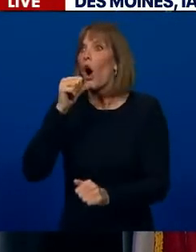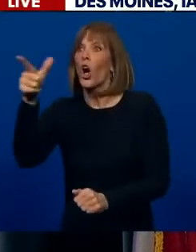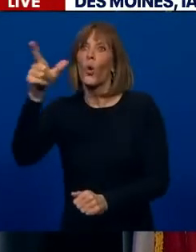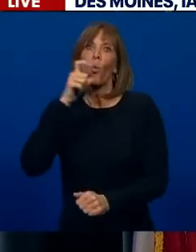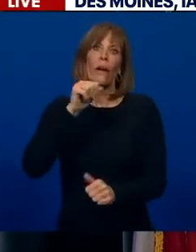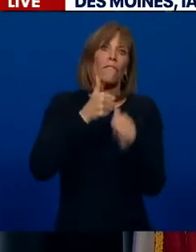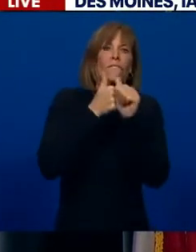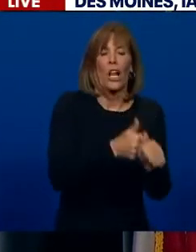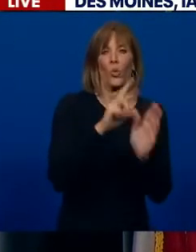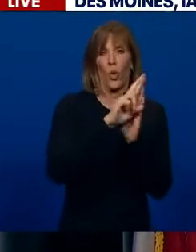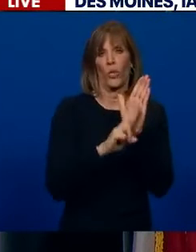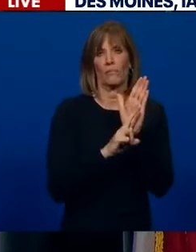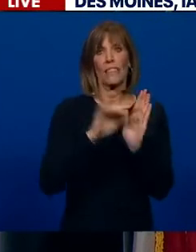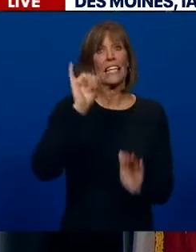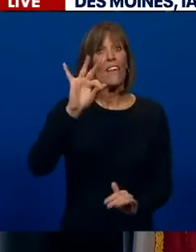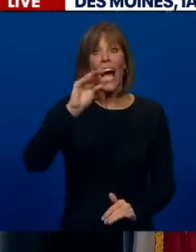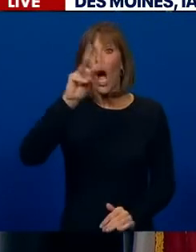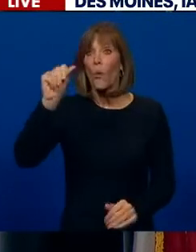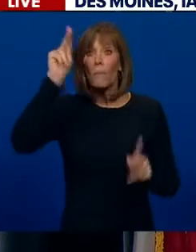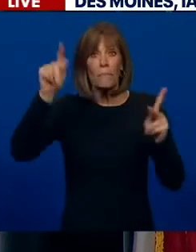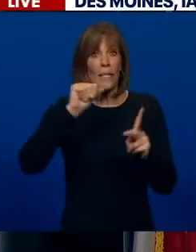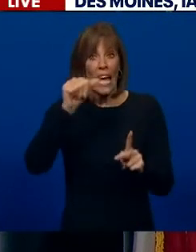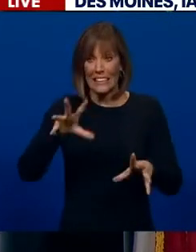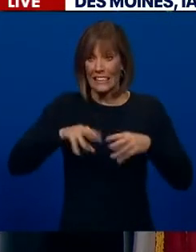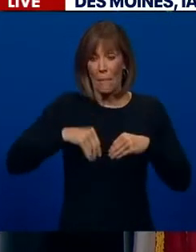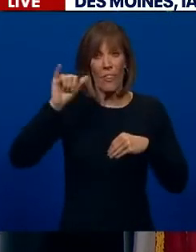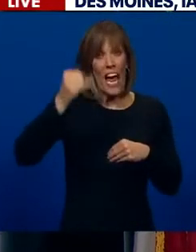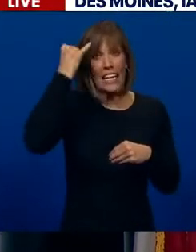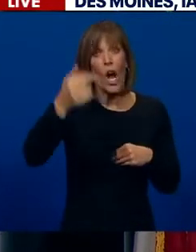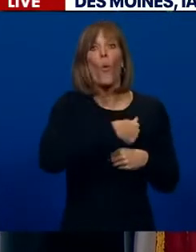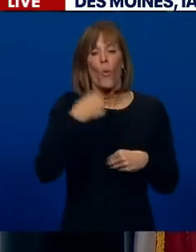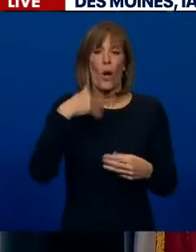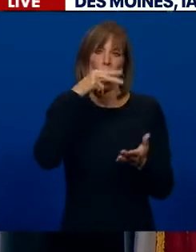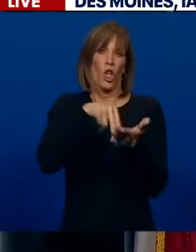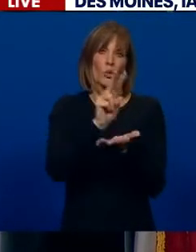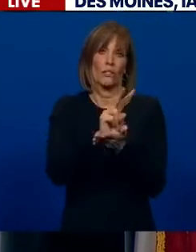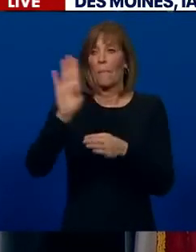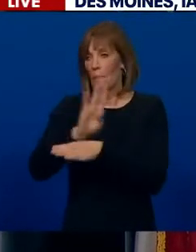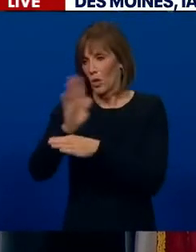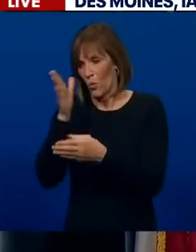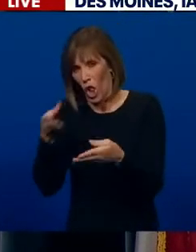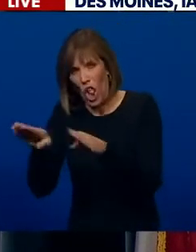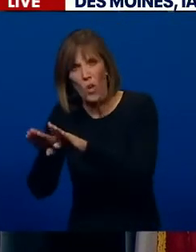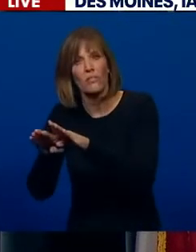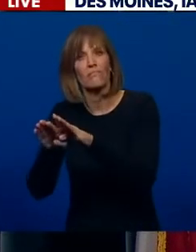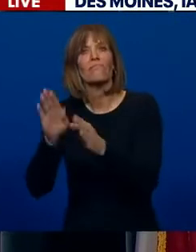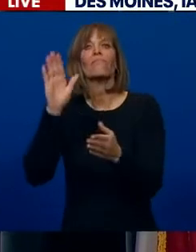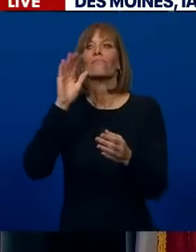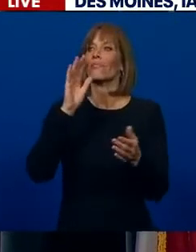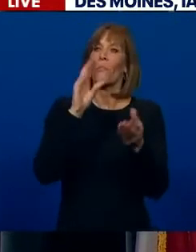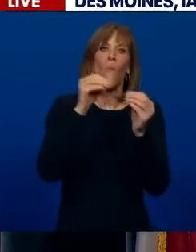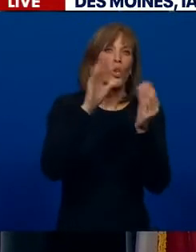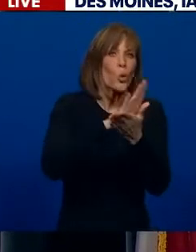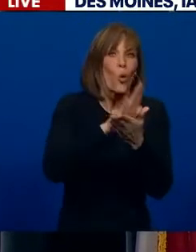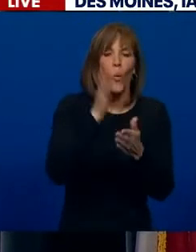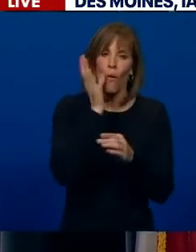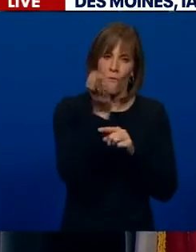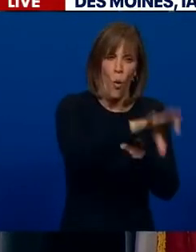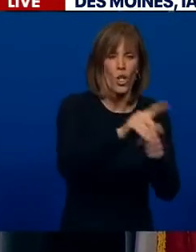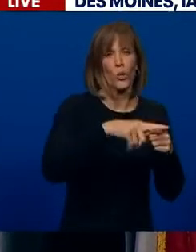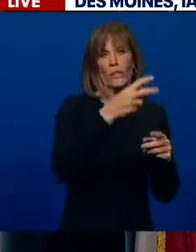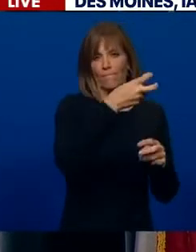In 3, if 2, Iowans 1, don't buy into the this, FDA we is lose. expected to approve both Businesses will close once again. 3, 2, 1. More schools will be forced